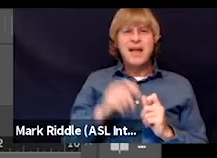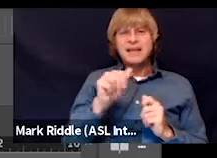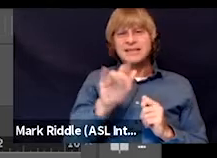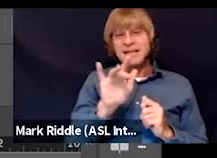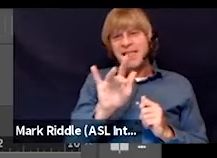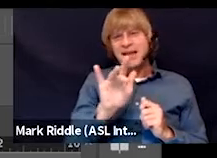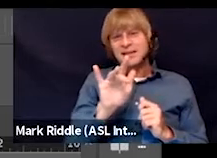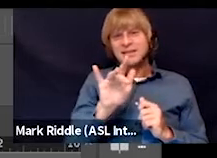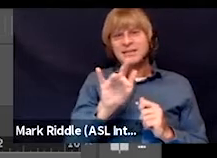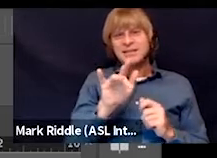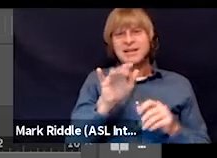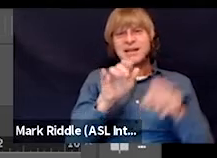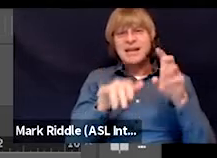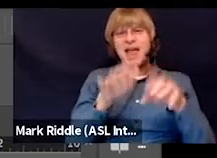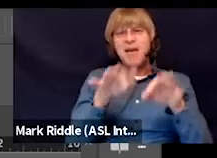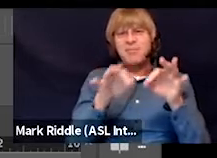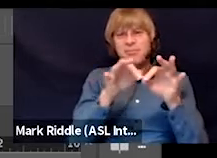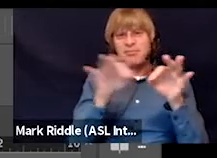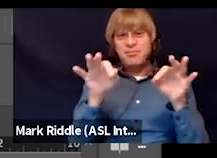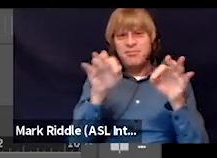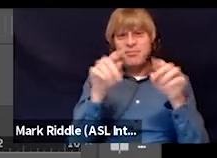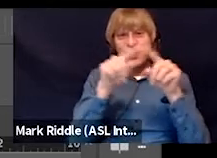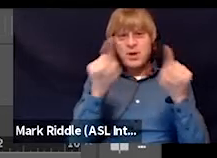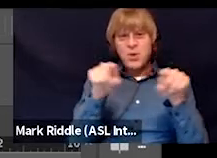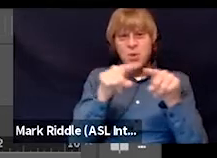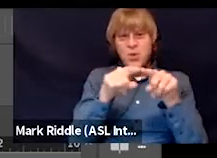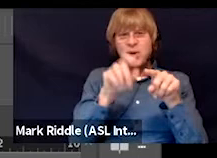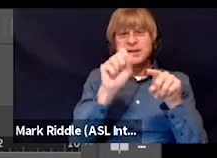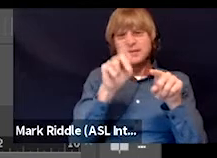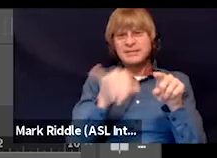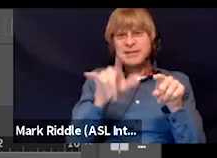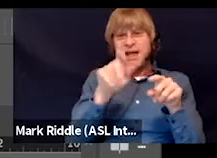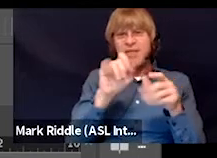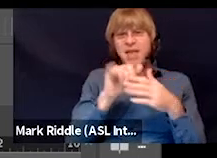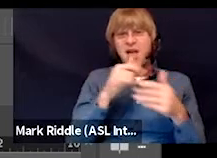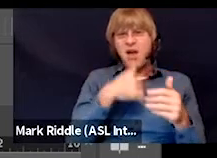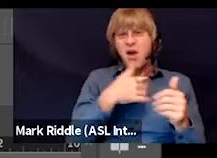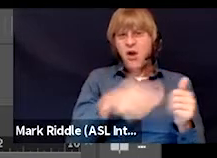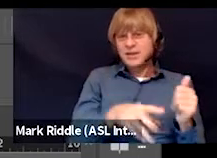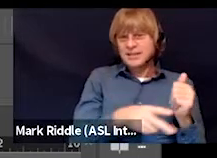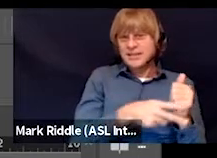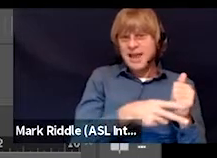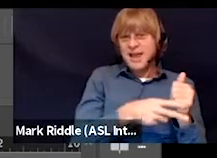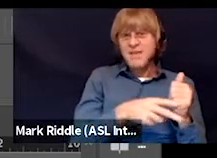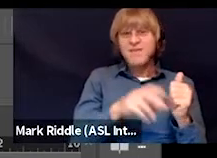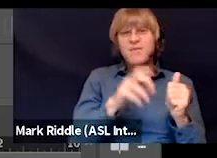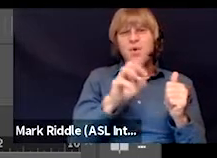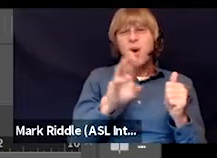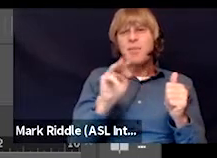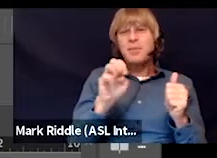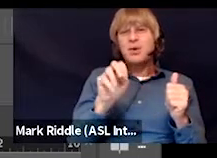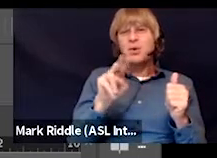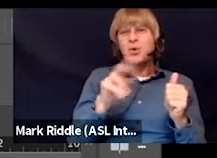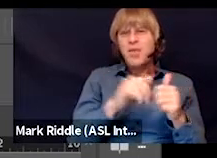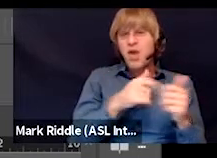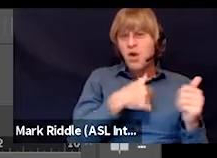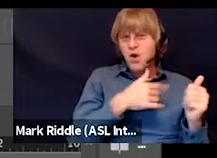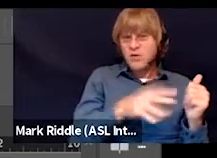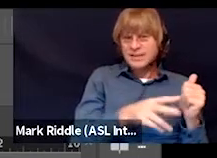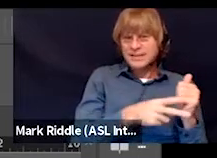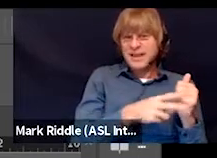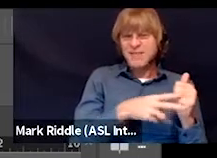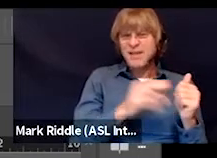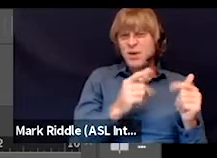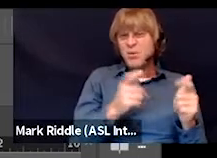select, I can type into the Quick Apply window a style that I've put in there or a menu item and very,